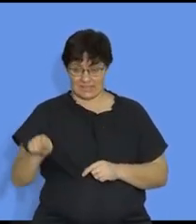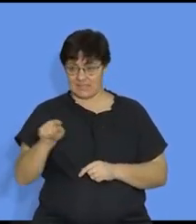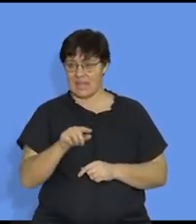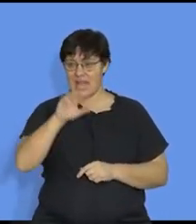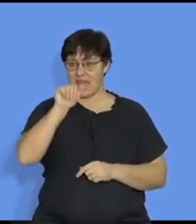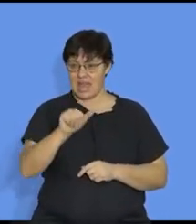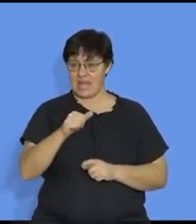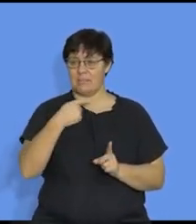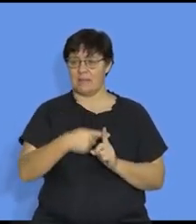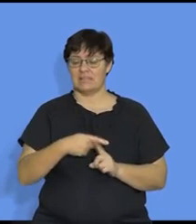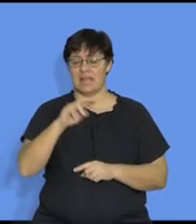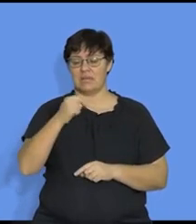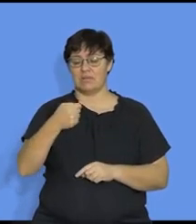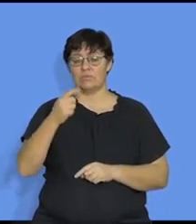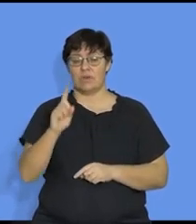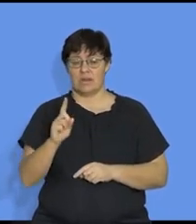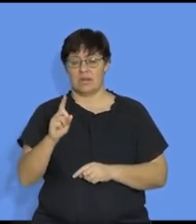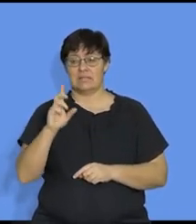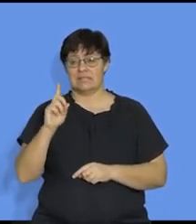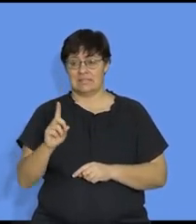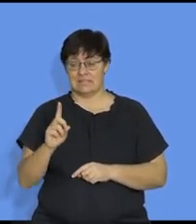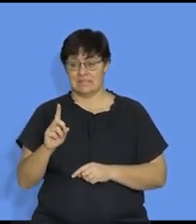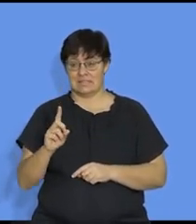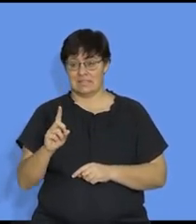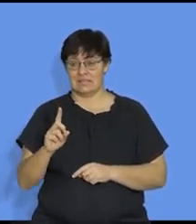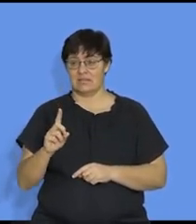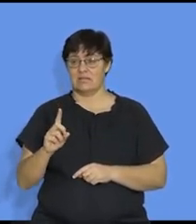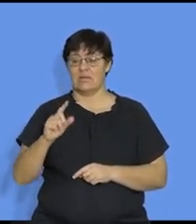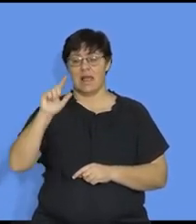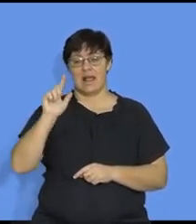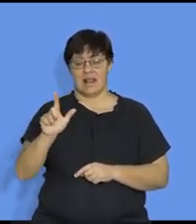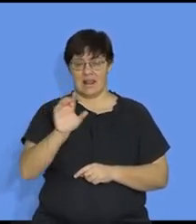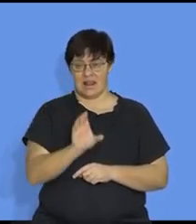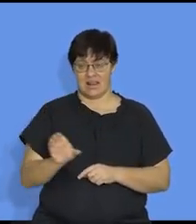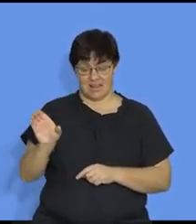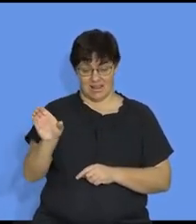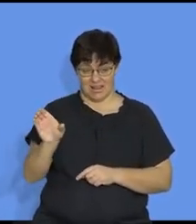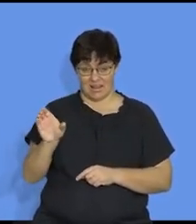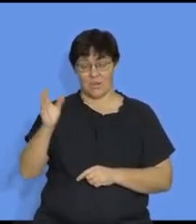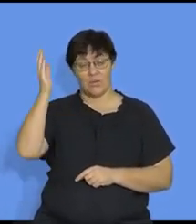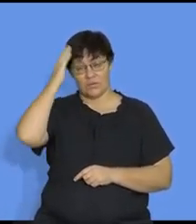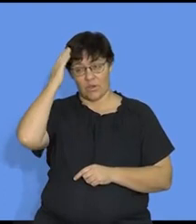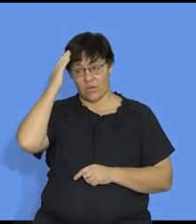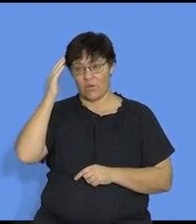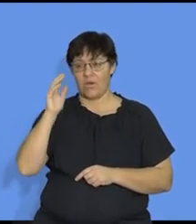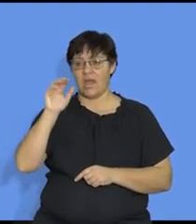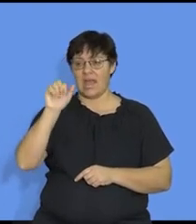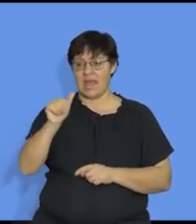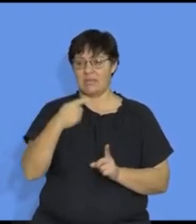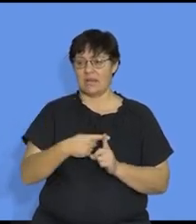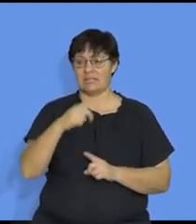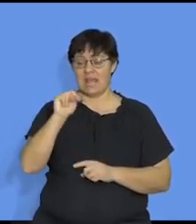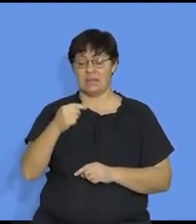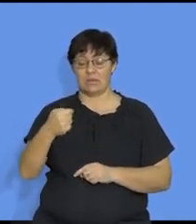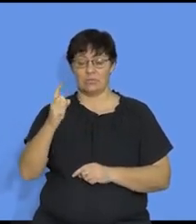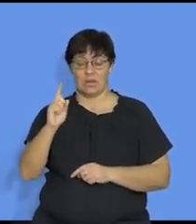a plus n minus 1 times d with an L. Because we know that a plus n minus